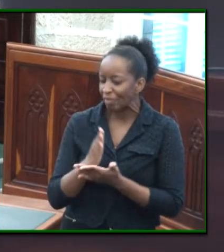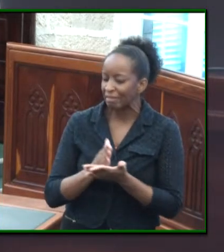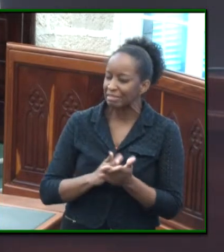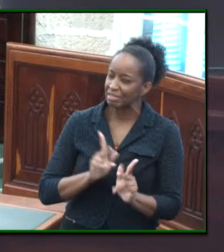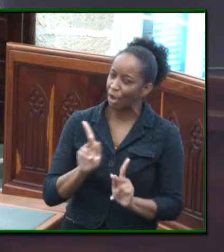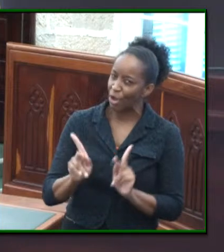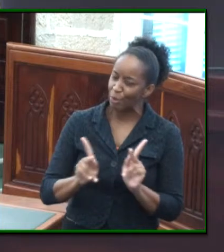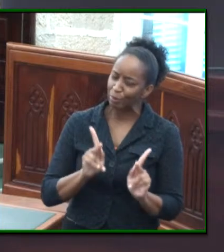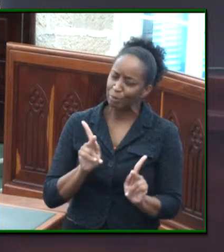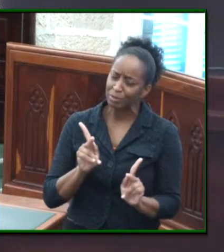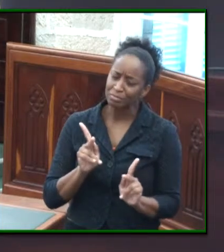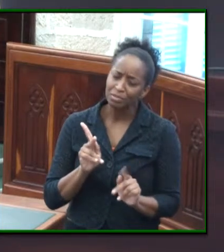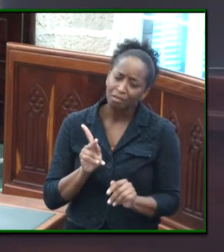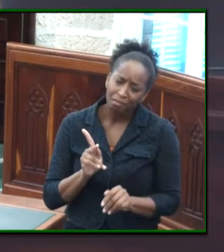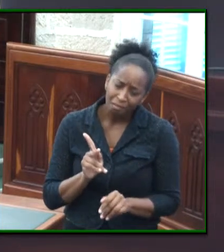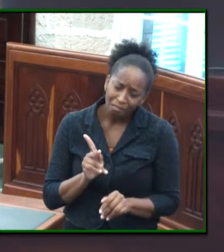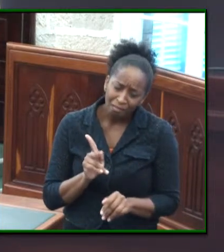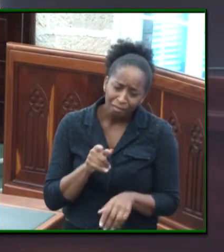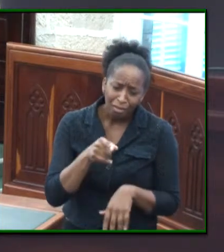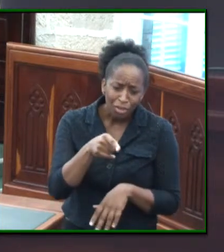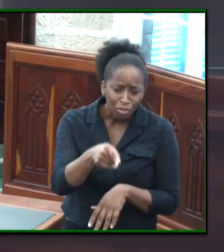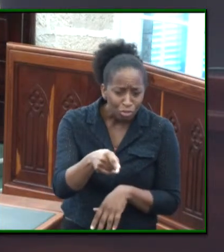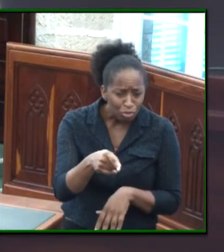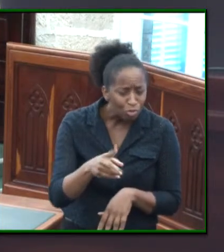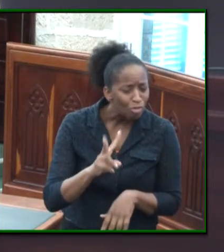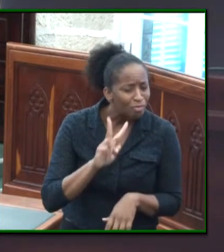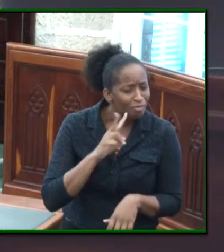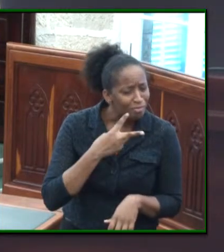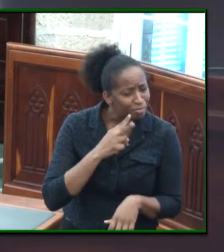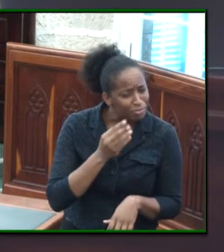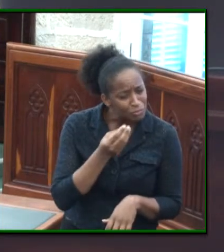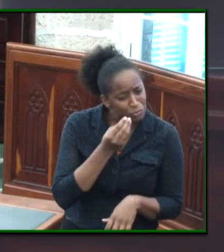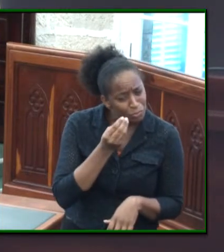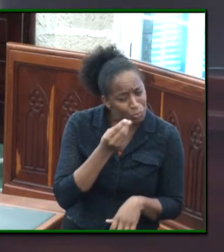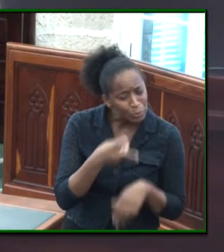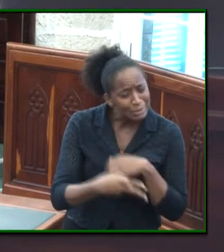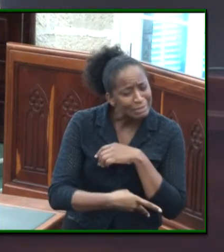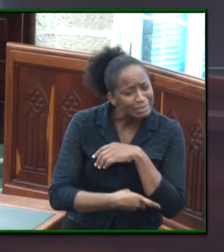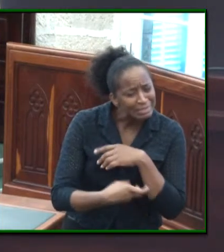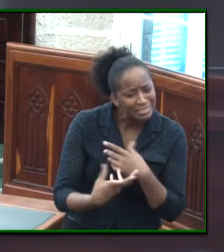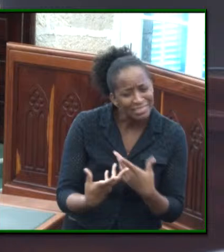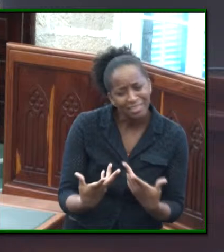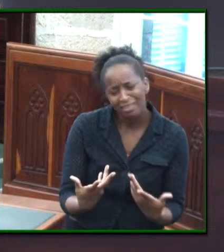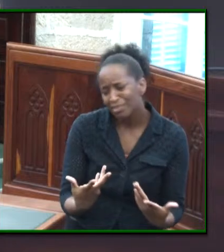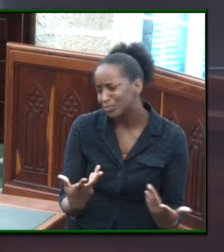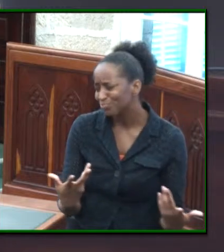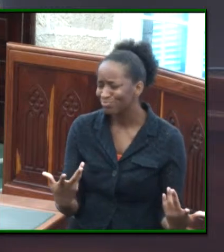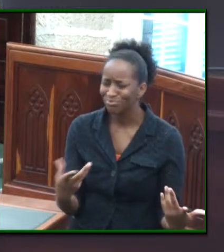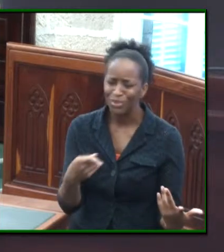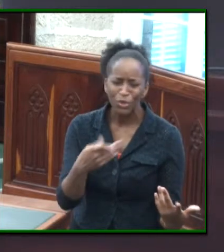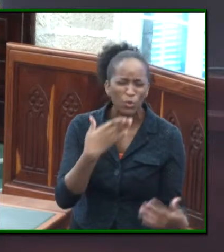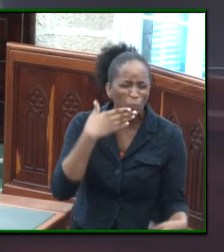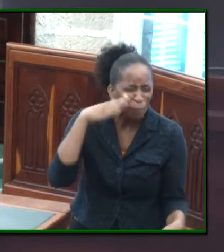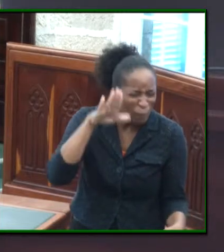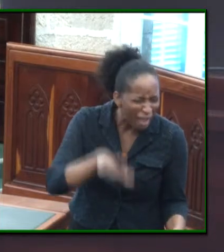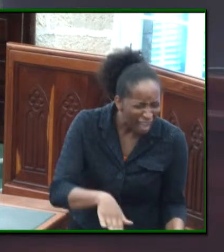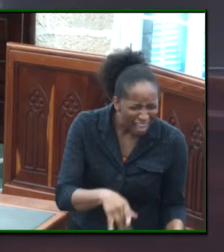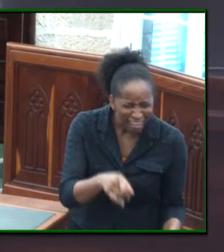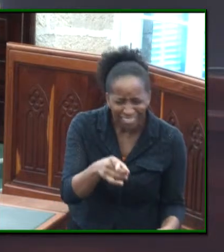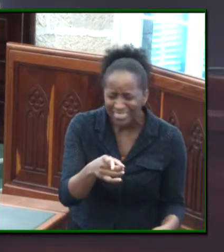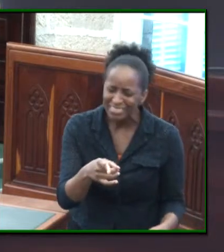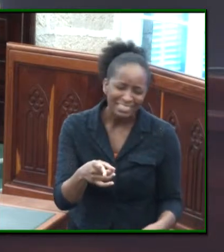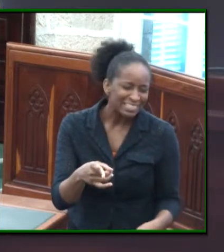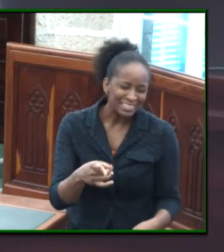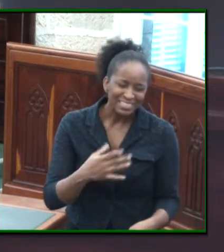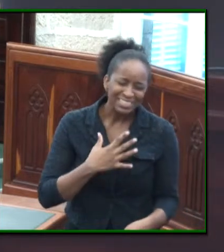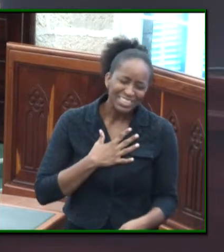things. So the whole question is whether or not we should engage persons to